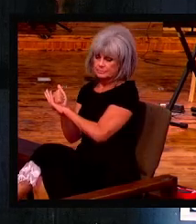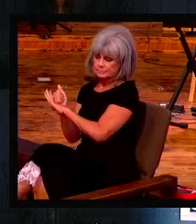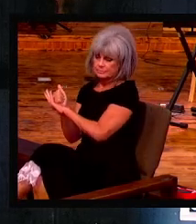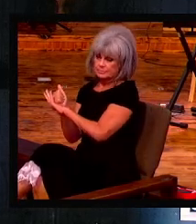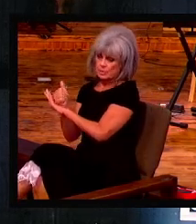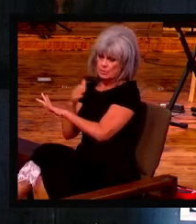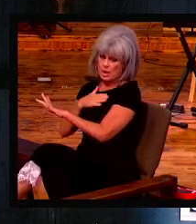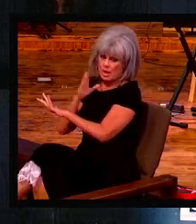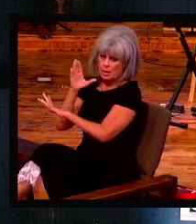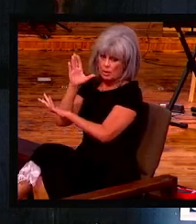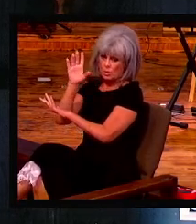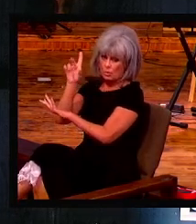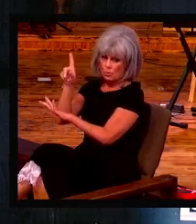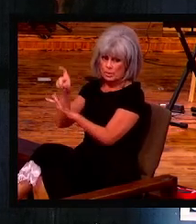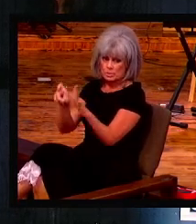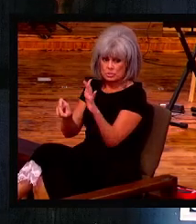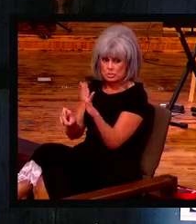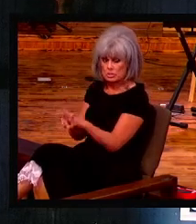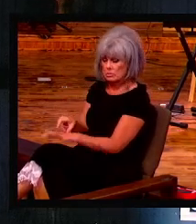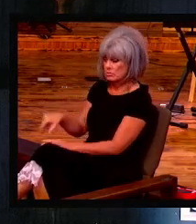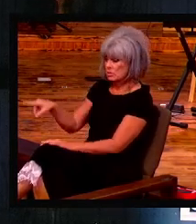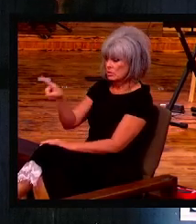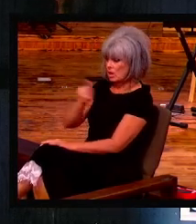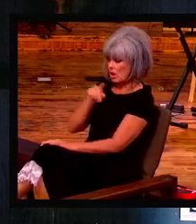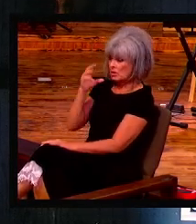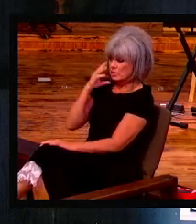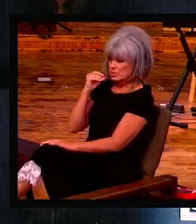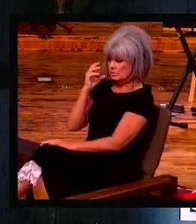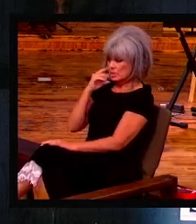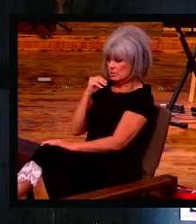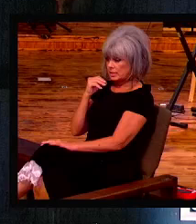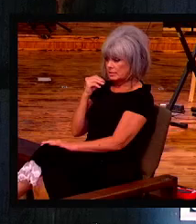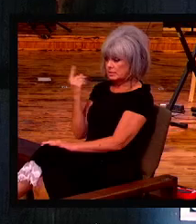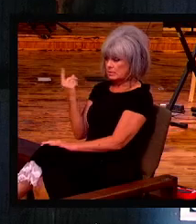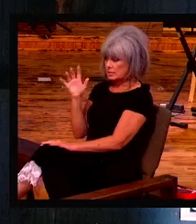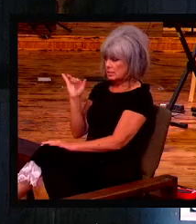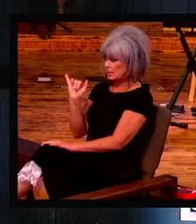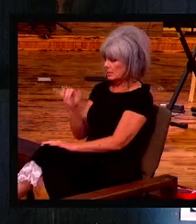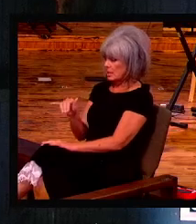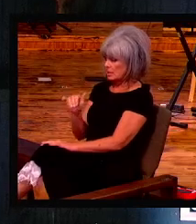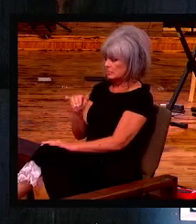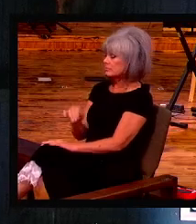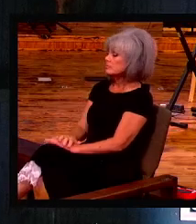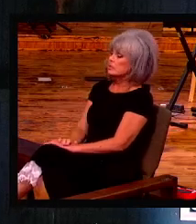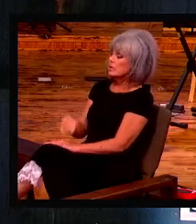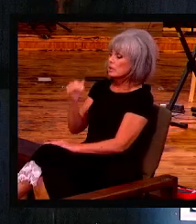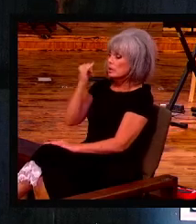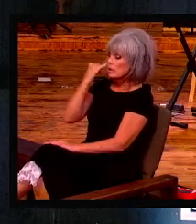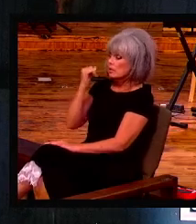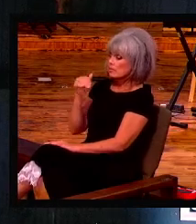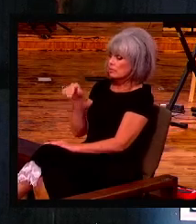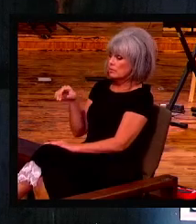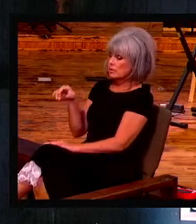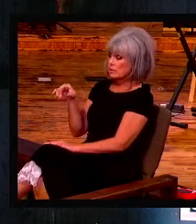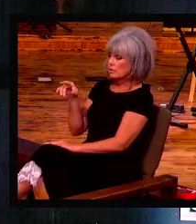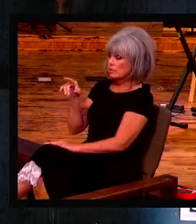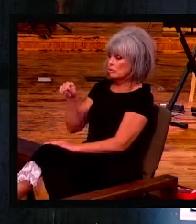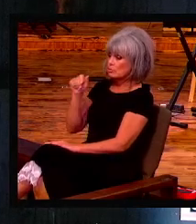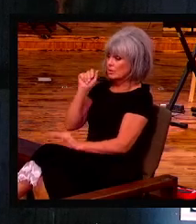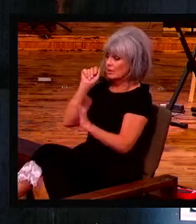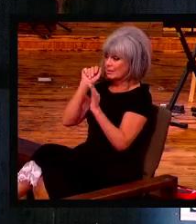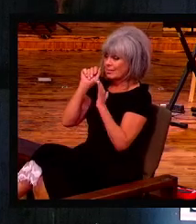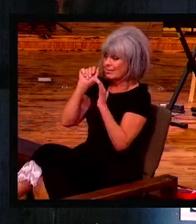My question is, have you ever experienced anything like that? Don't raise your hand. If you've been alive more than 24